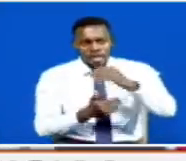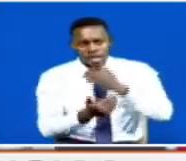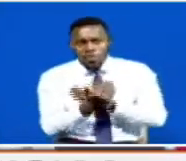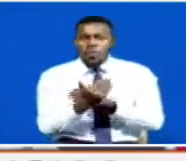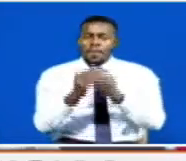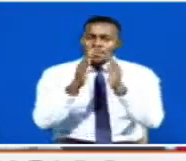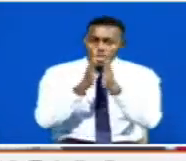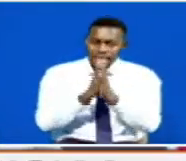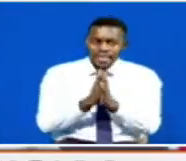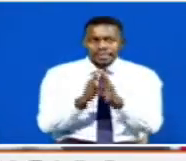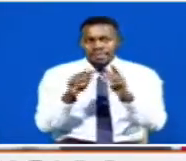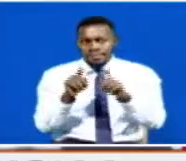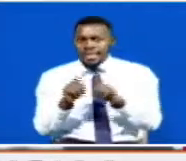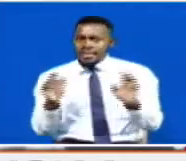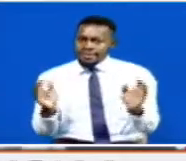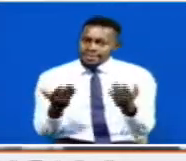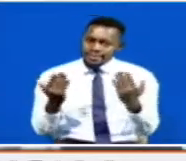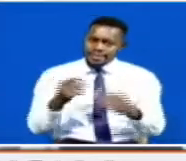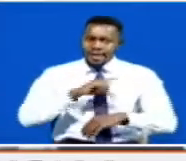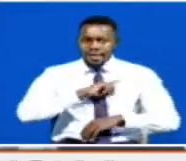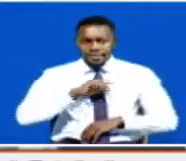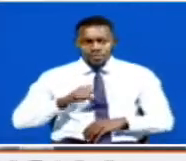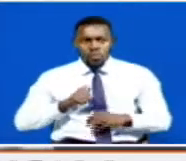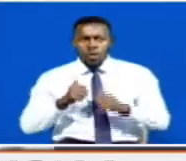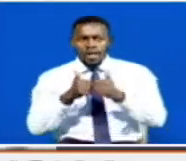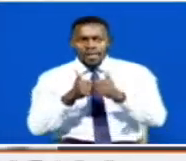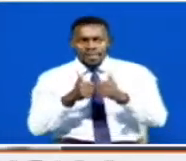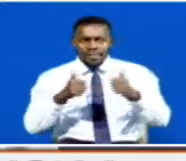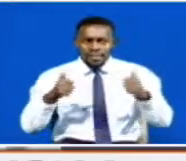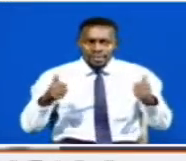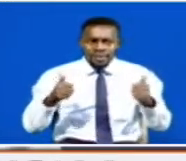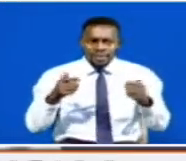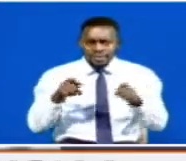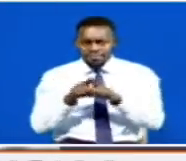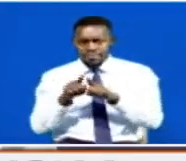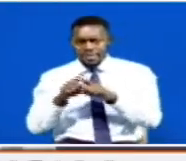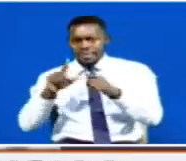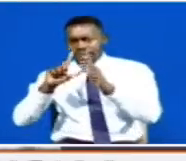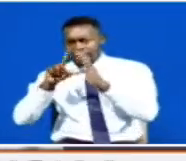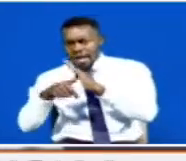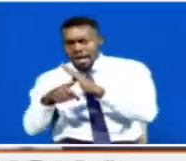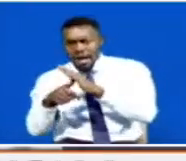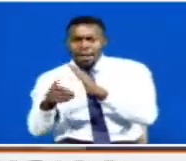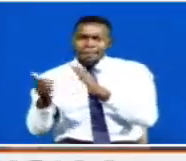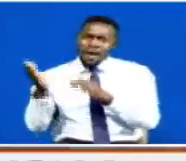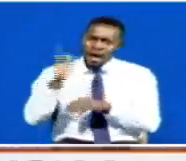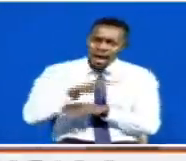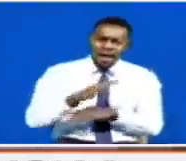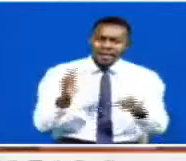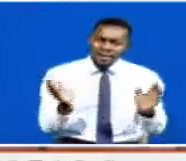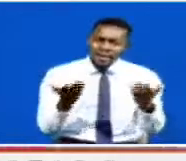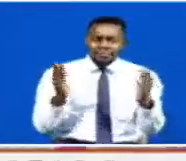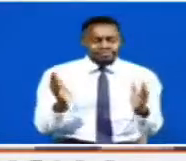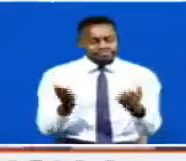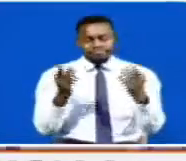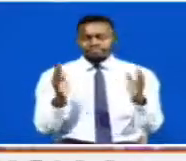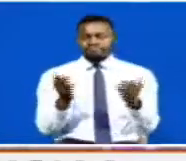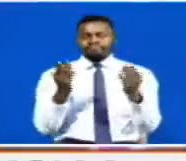always encourage us. After every day, they'd come back and keep encouraging us. Ken